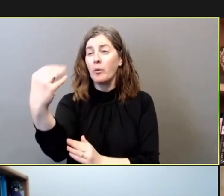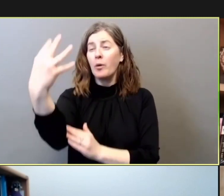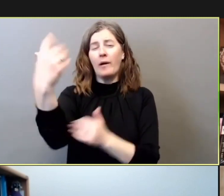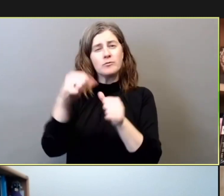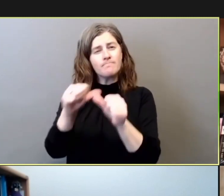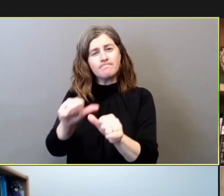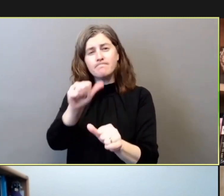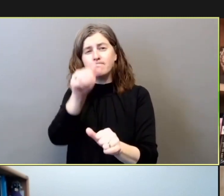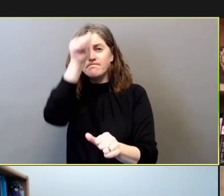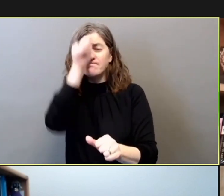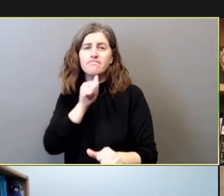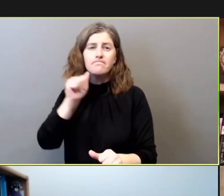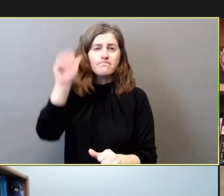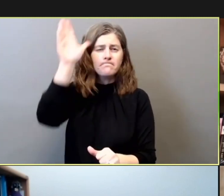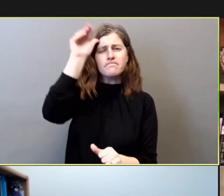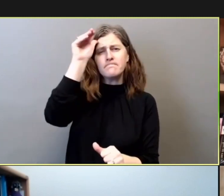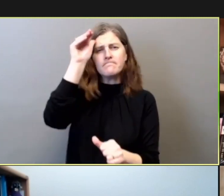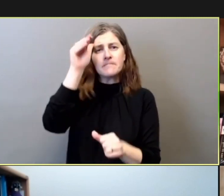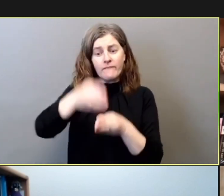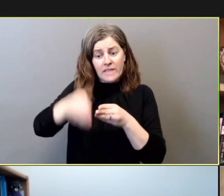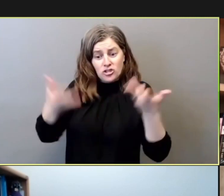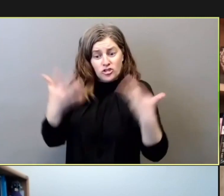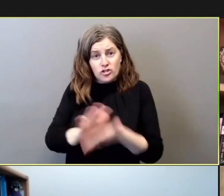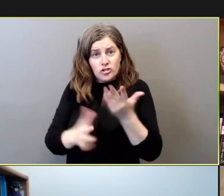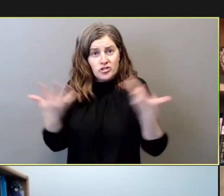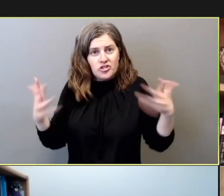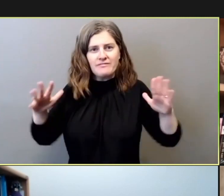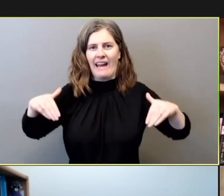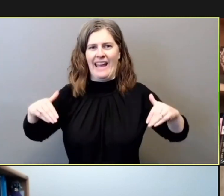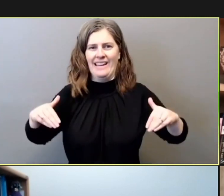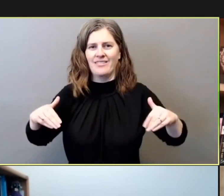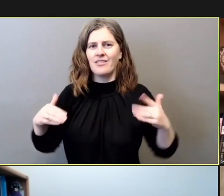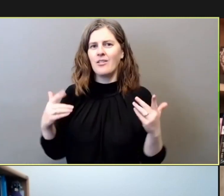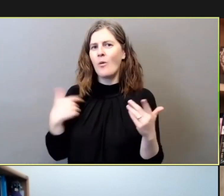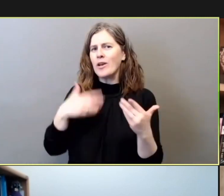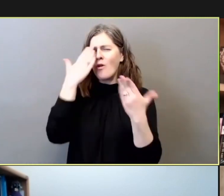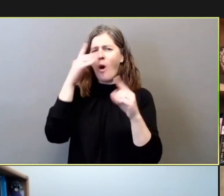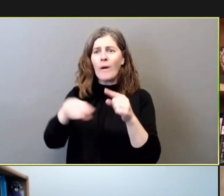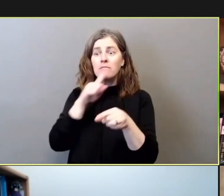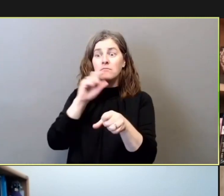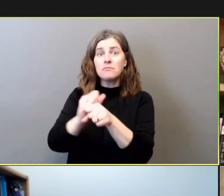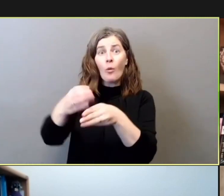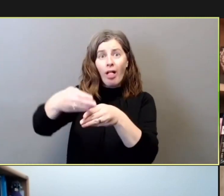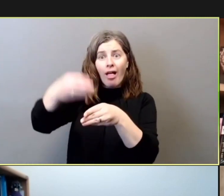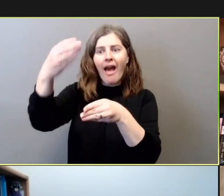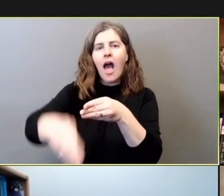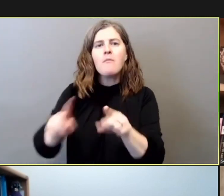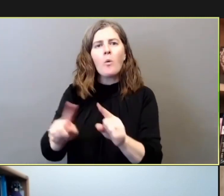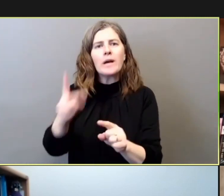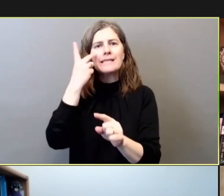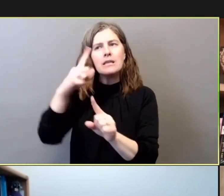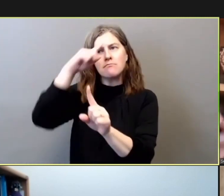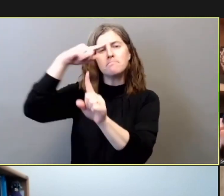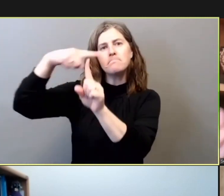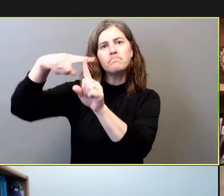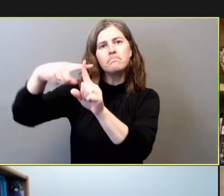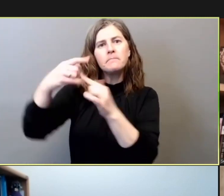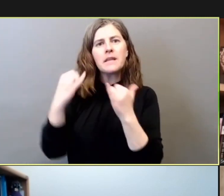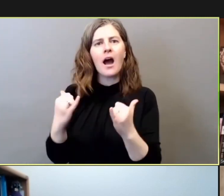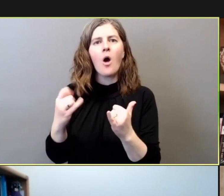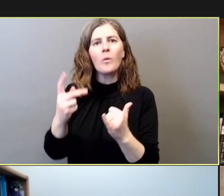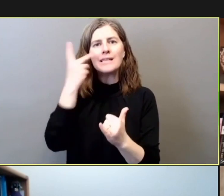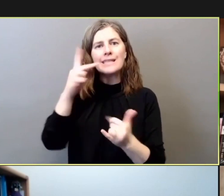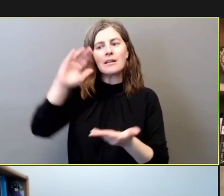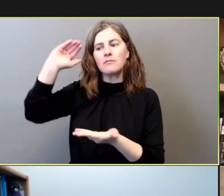Yeah, and I would just add at the end, while we don't know how long that tunnel is, we're all seeing that light. We're seeing vaccines reduce case